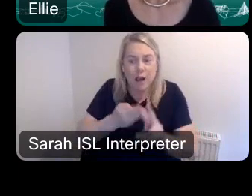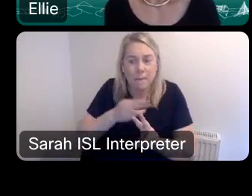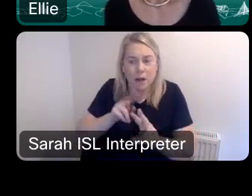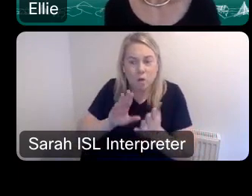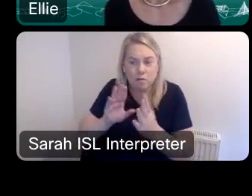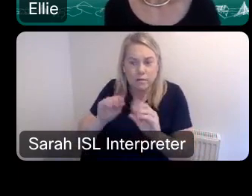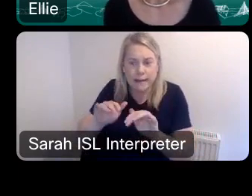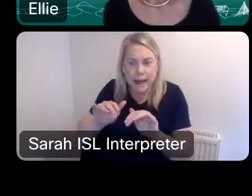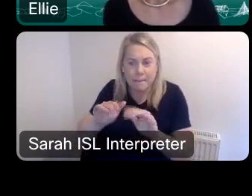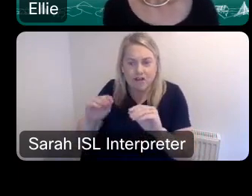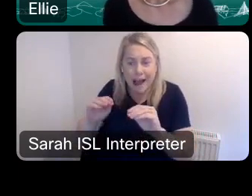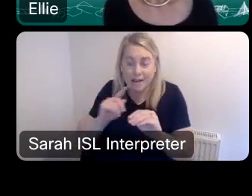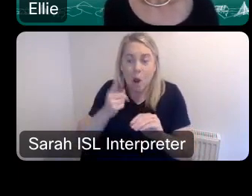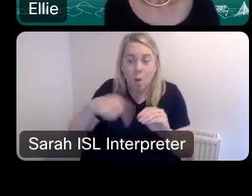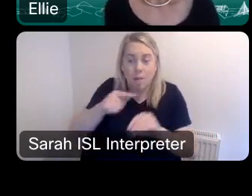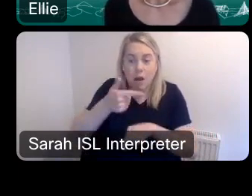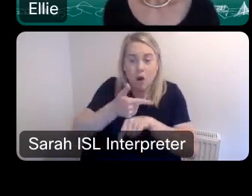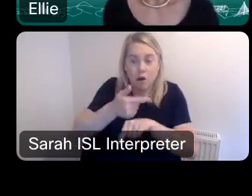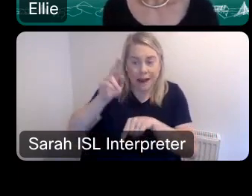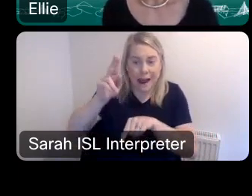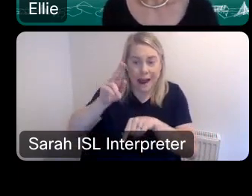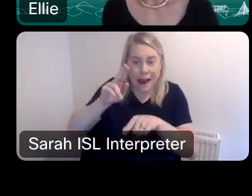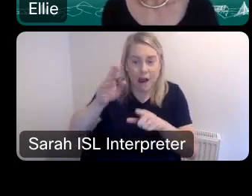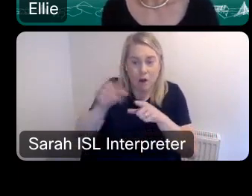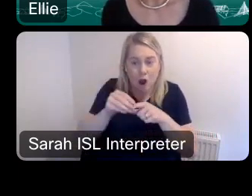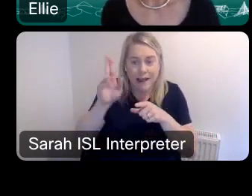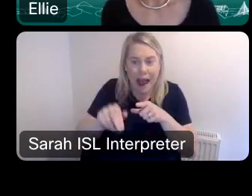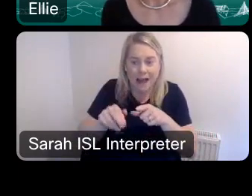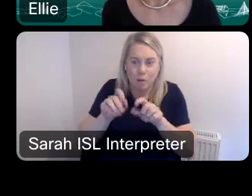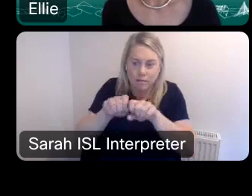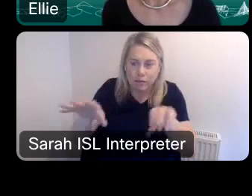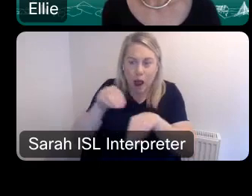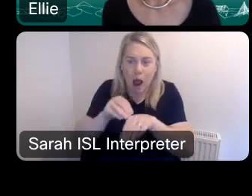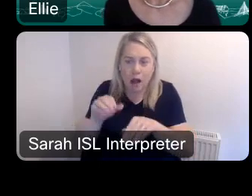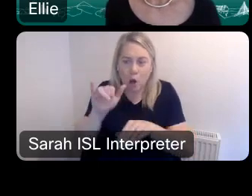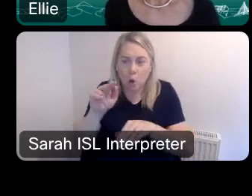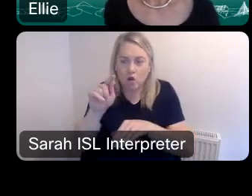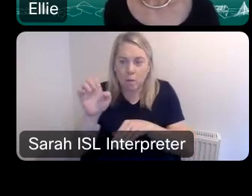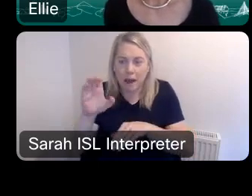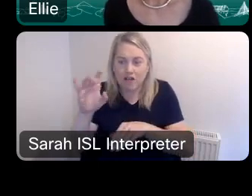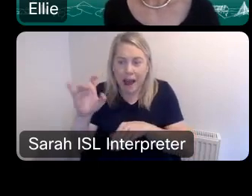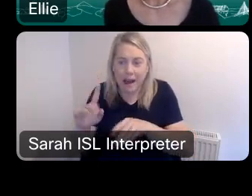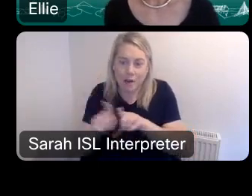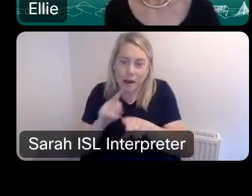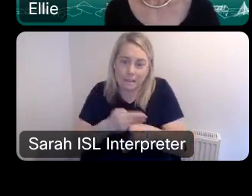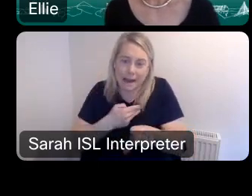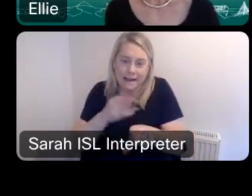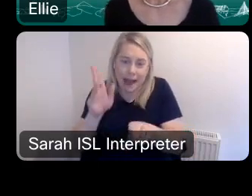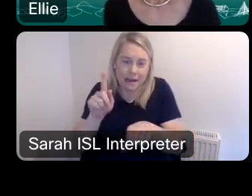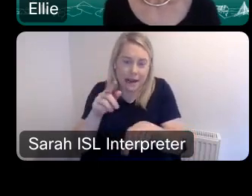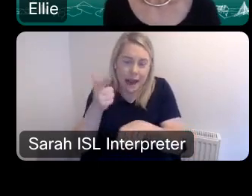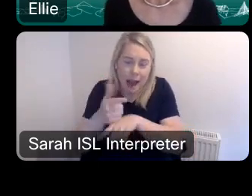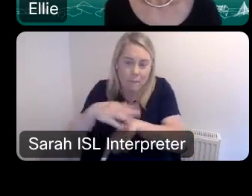will be recorded and later available again through our YouTube channel, and we ask that you leave your video off